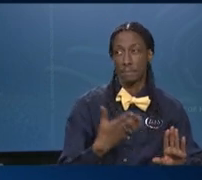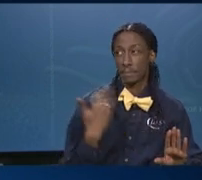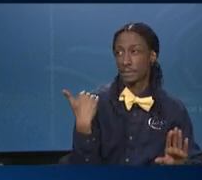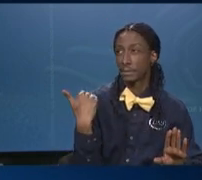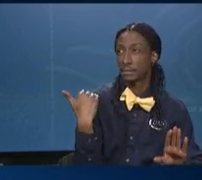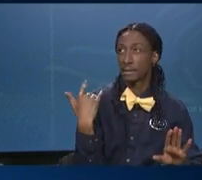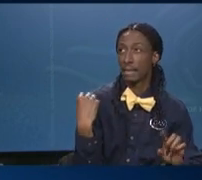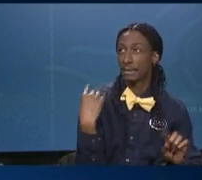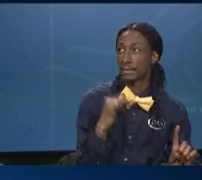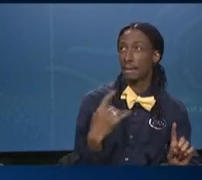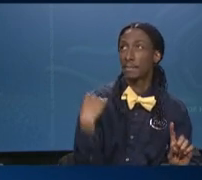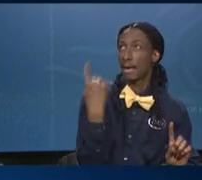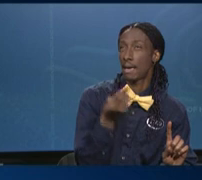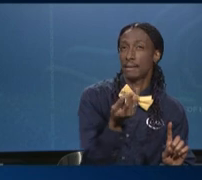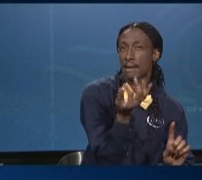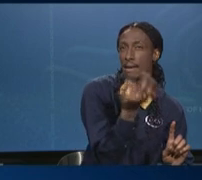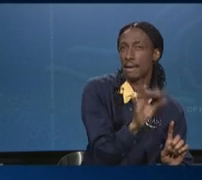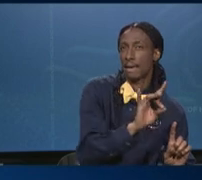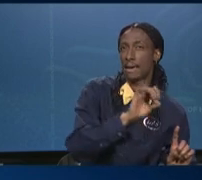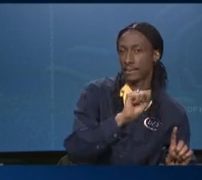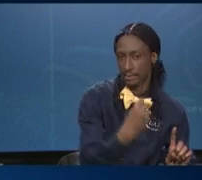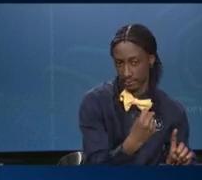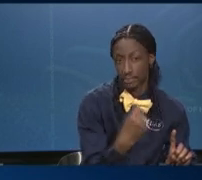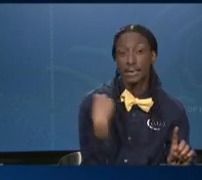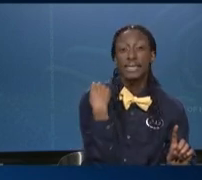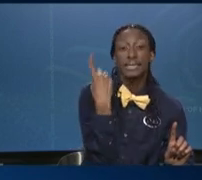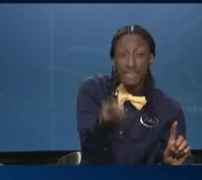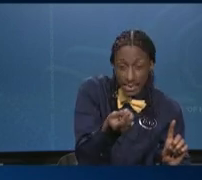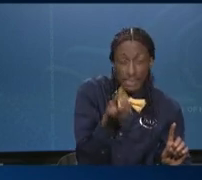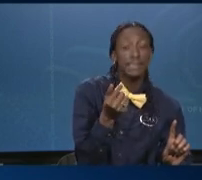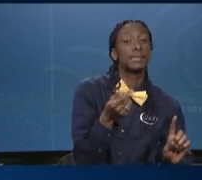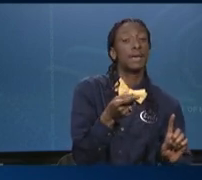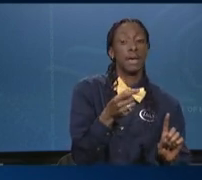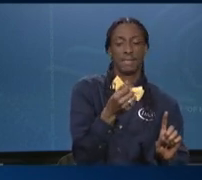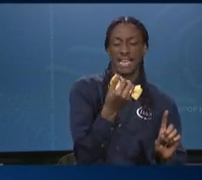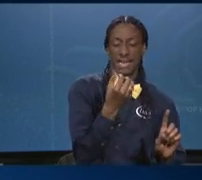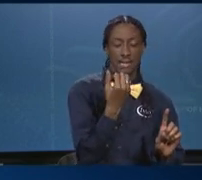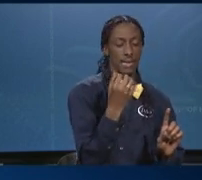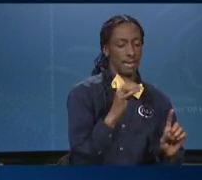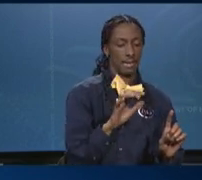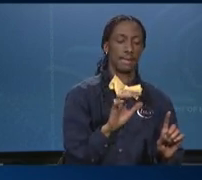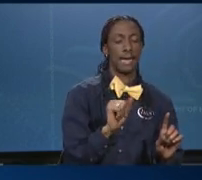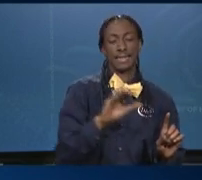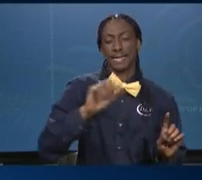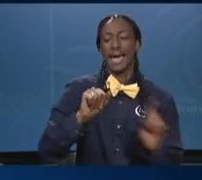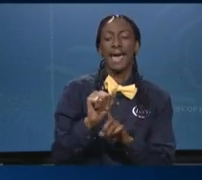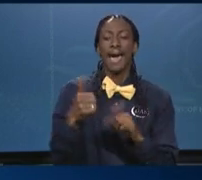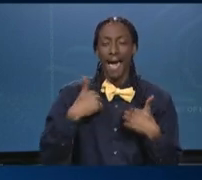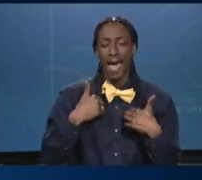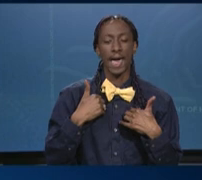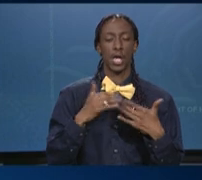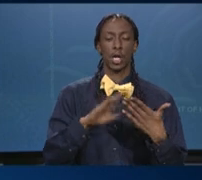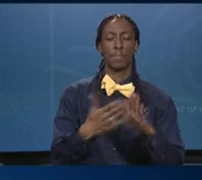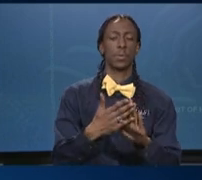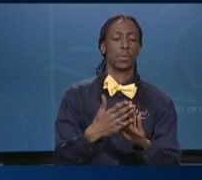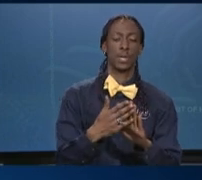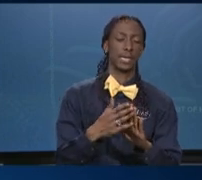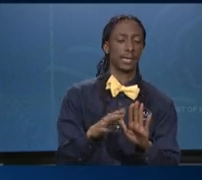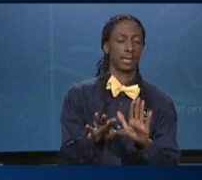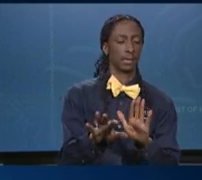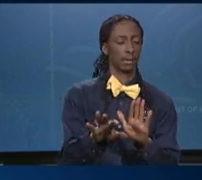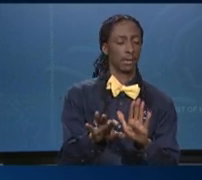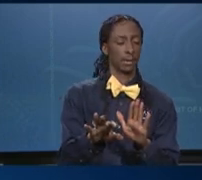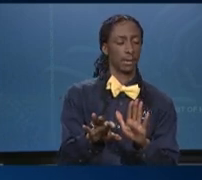of the program in the 1980s. The Affordable Care Act had community first choice, which has helped people